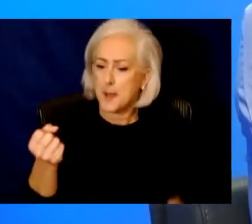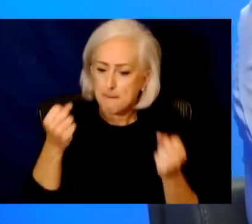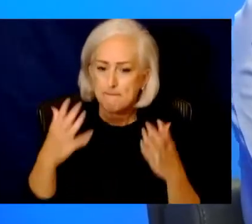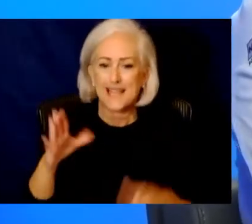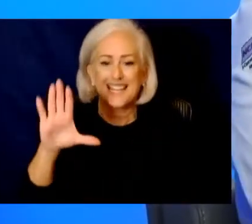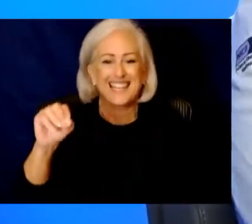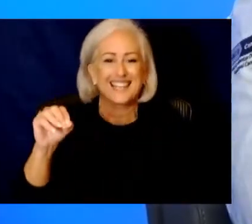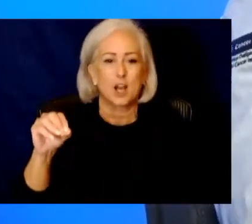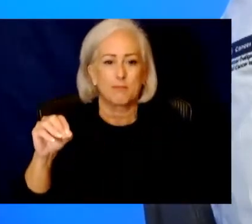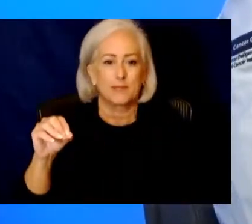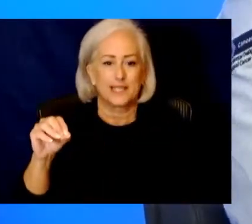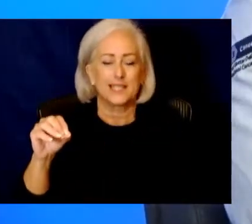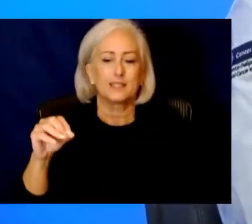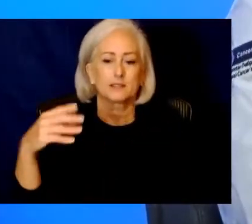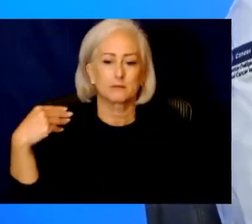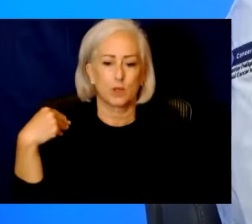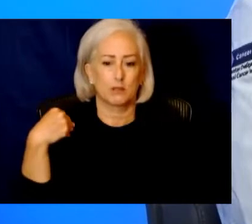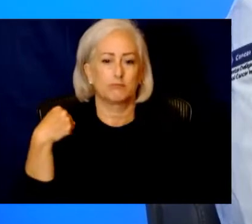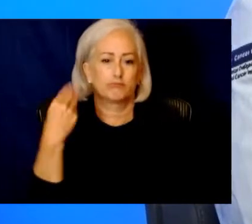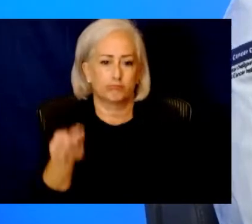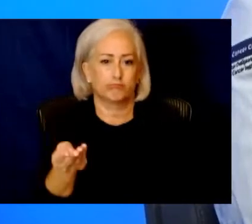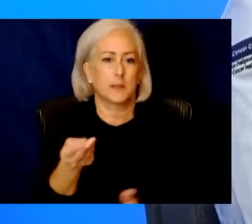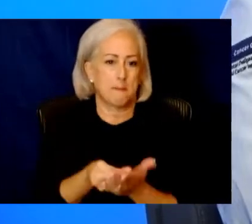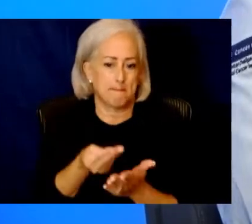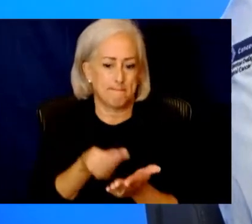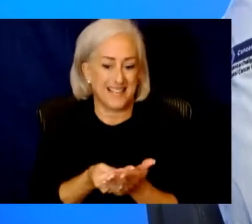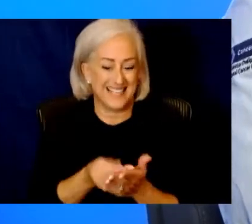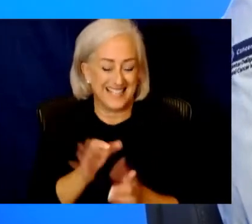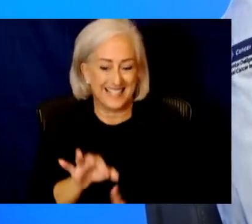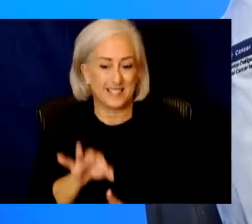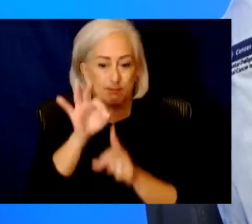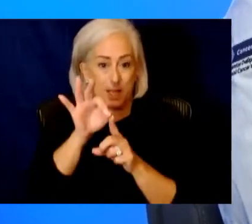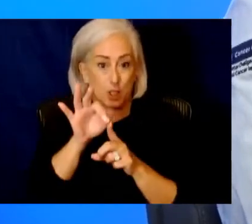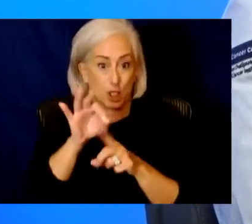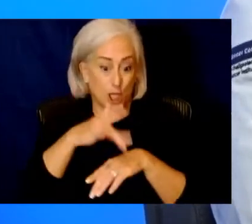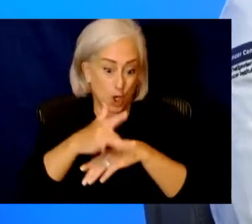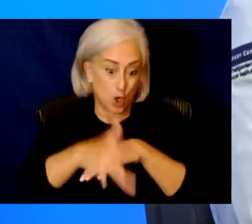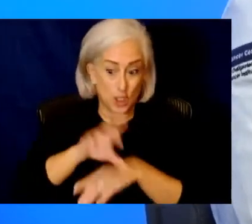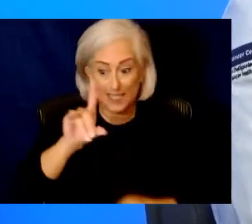early data like this. They've been very helpful in getting patients